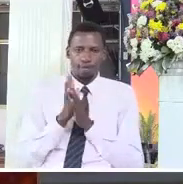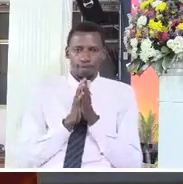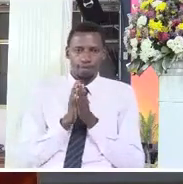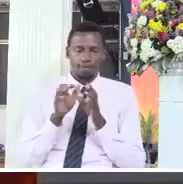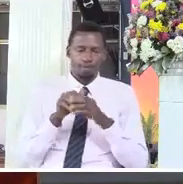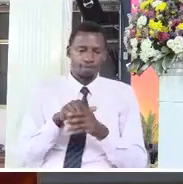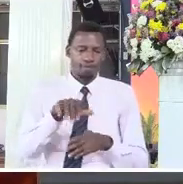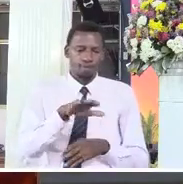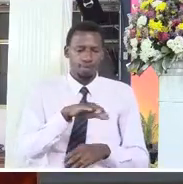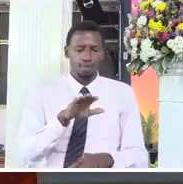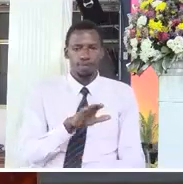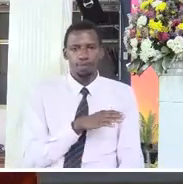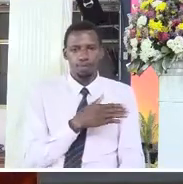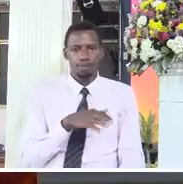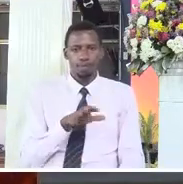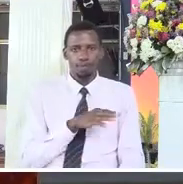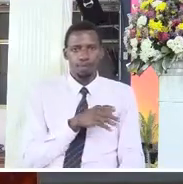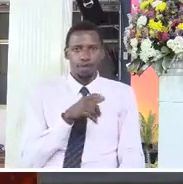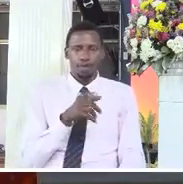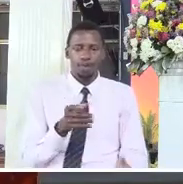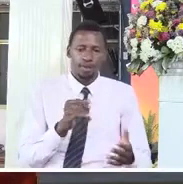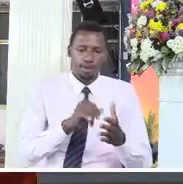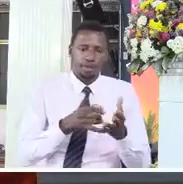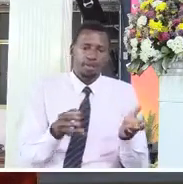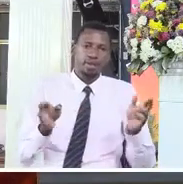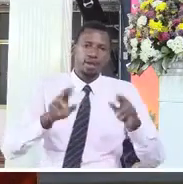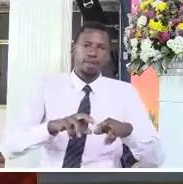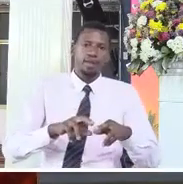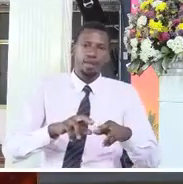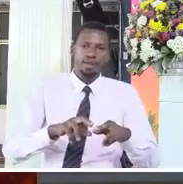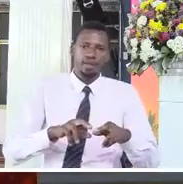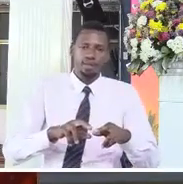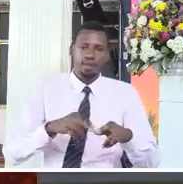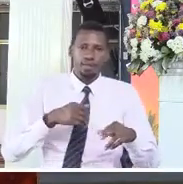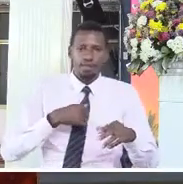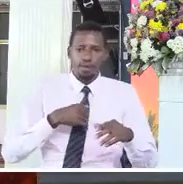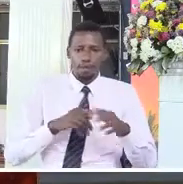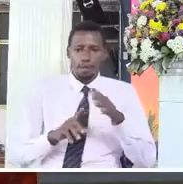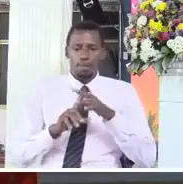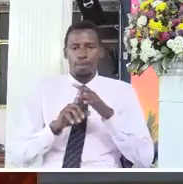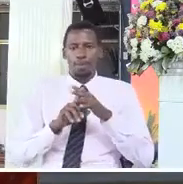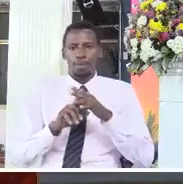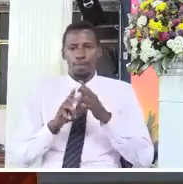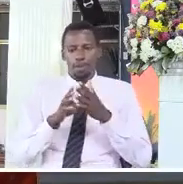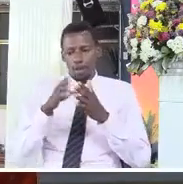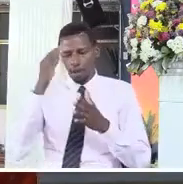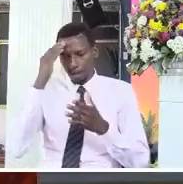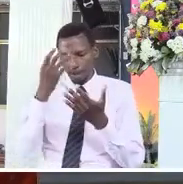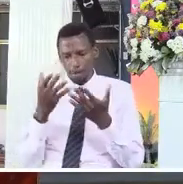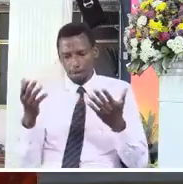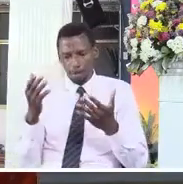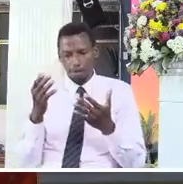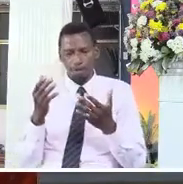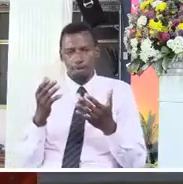music, and it will just happen unconsciously. I would learn things without just sitting down.